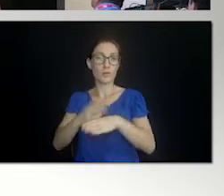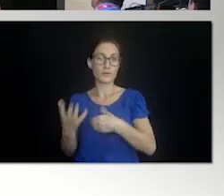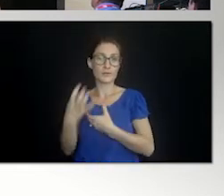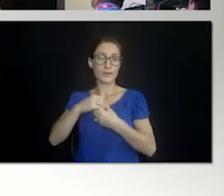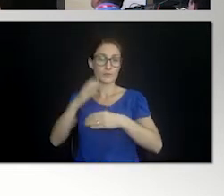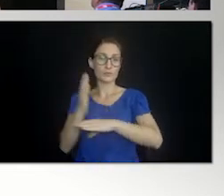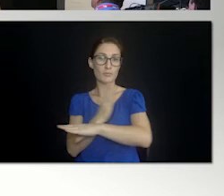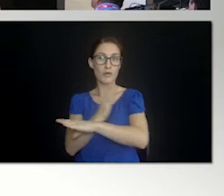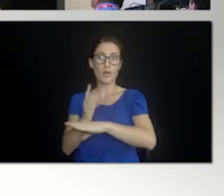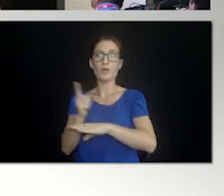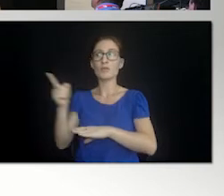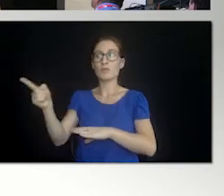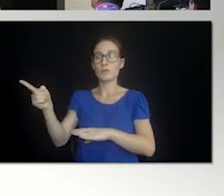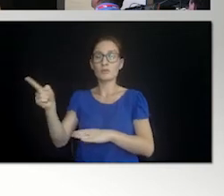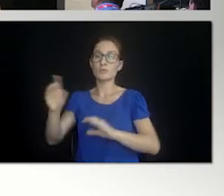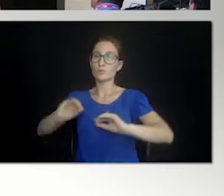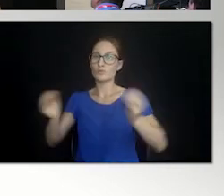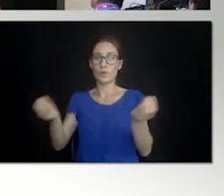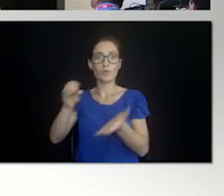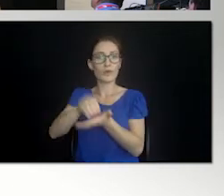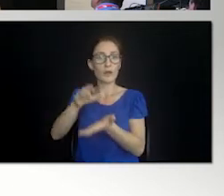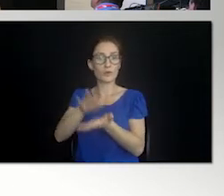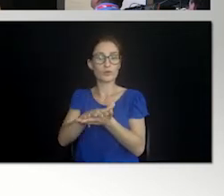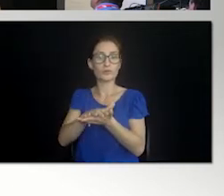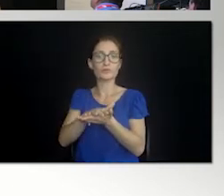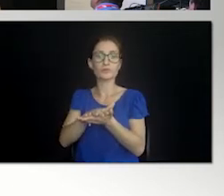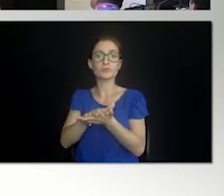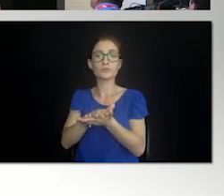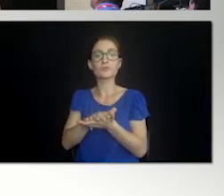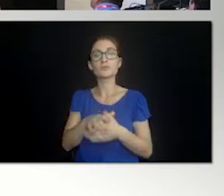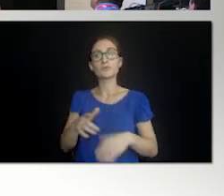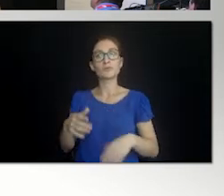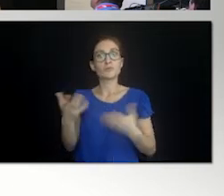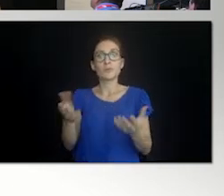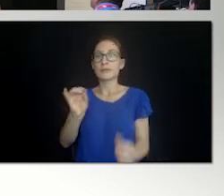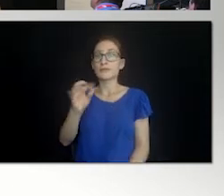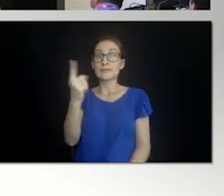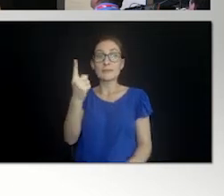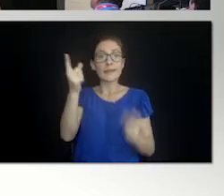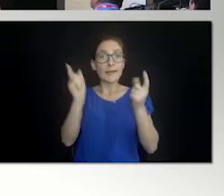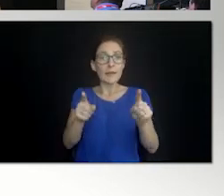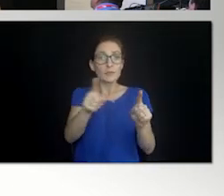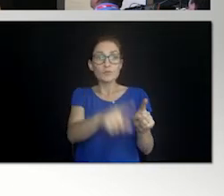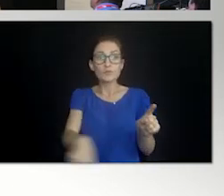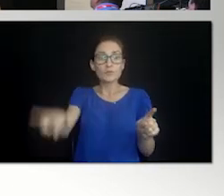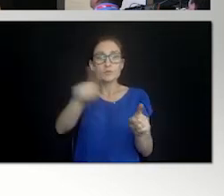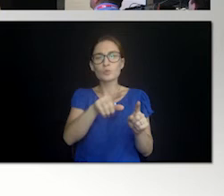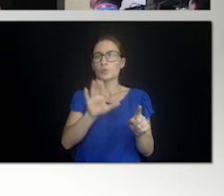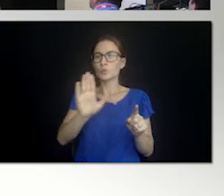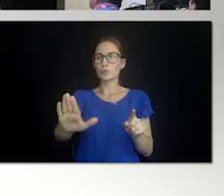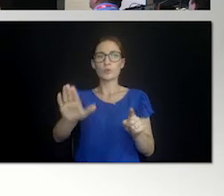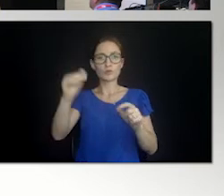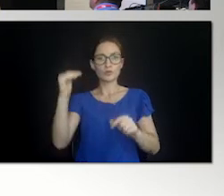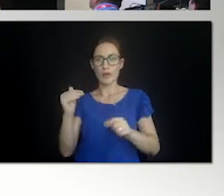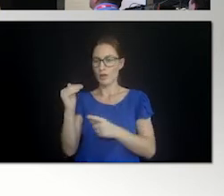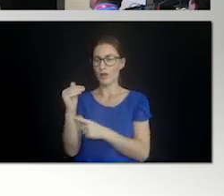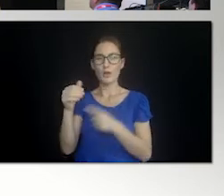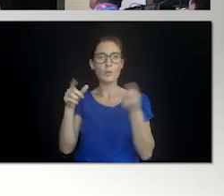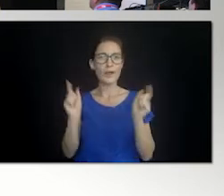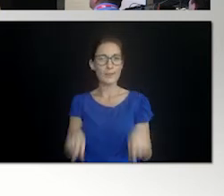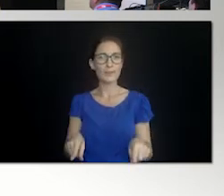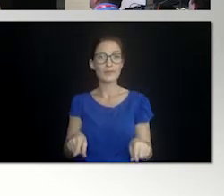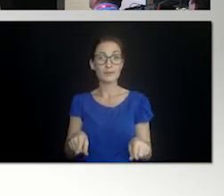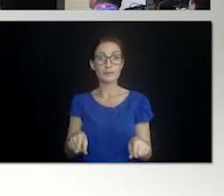anything. So what we're talking about here is conservatorship. God forbid something happens to any of you. Then what happens to your child?